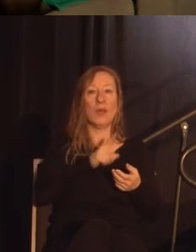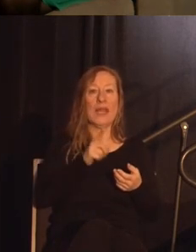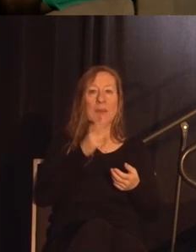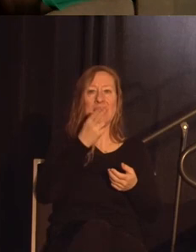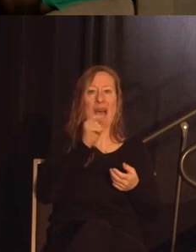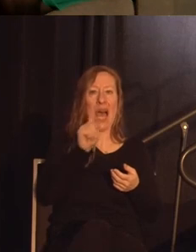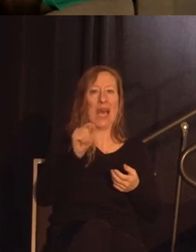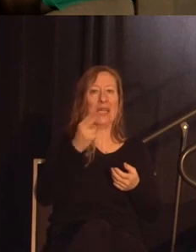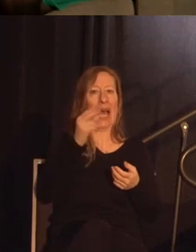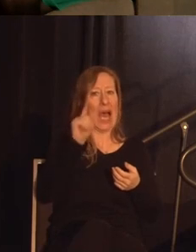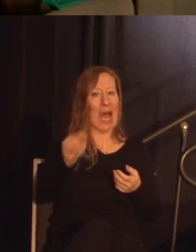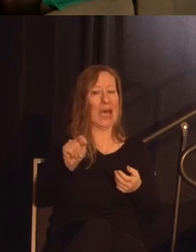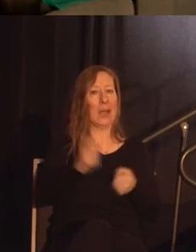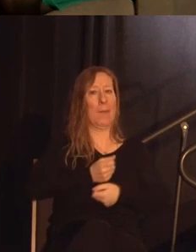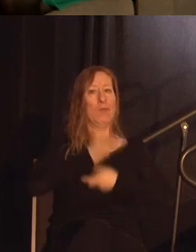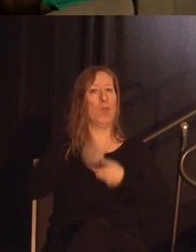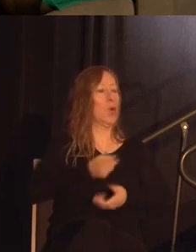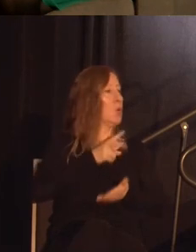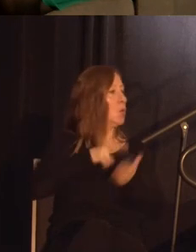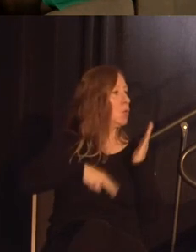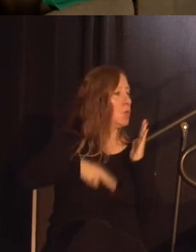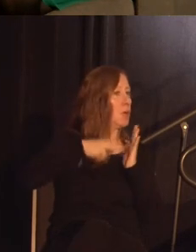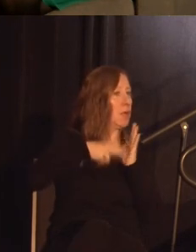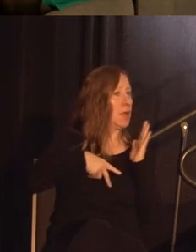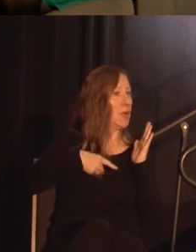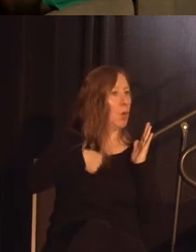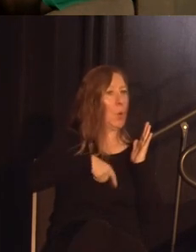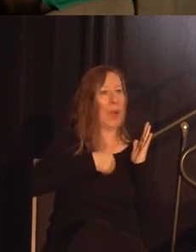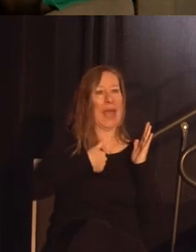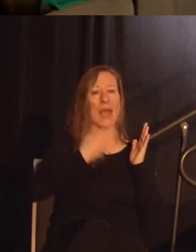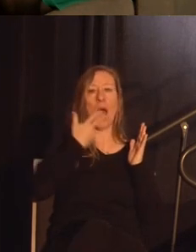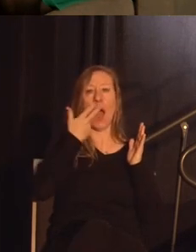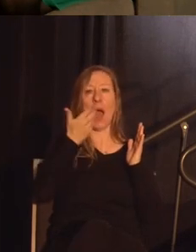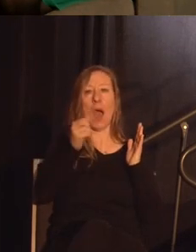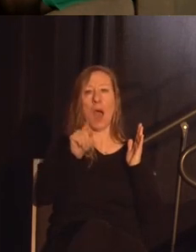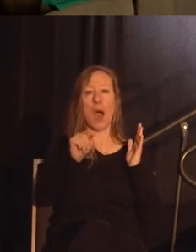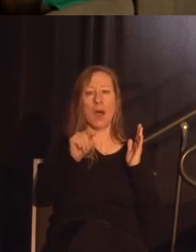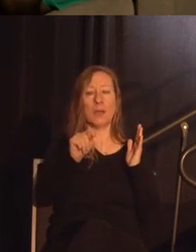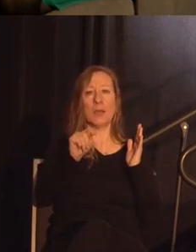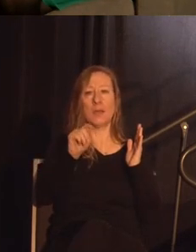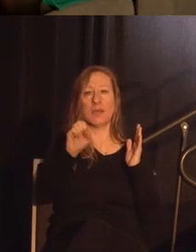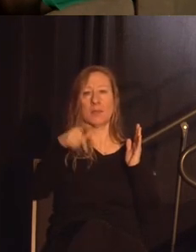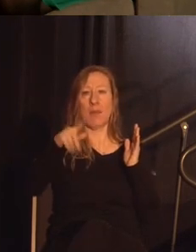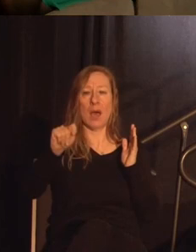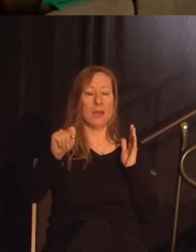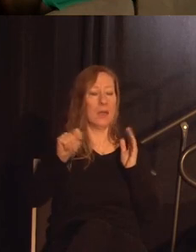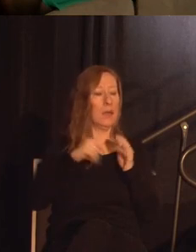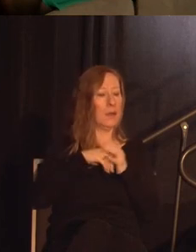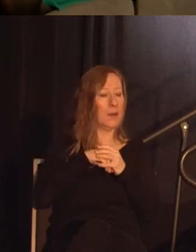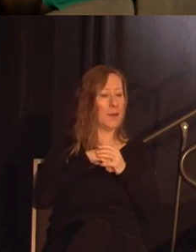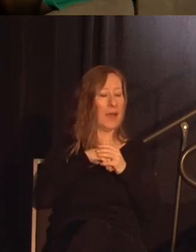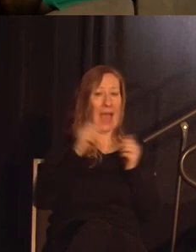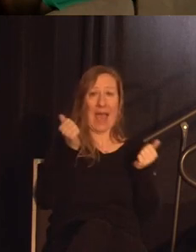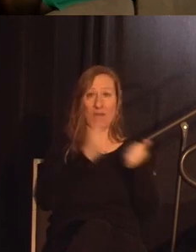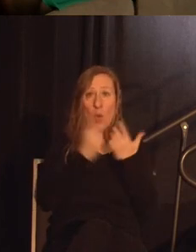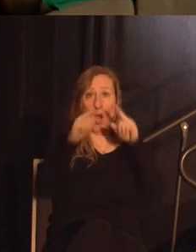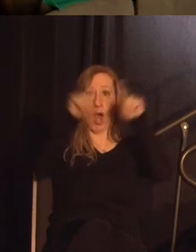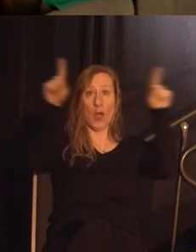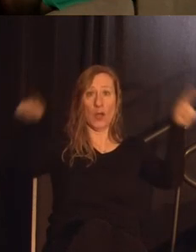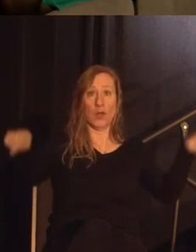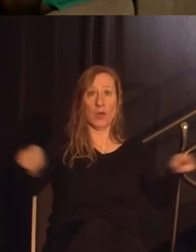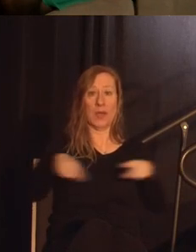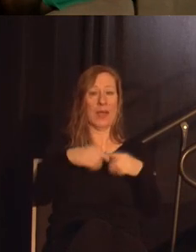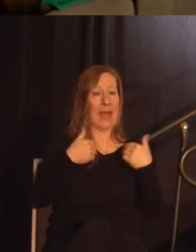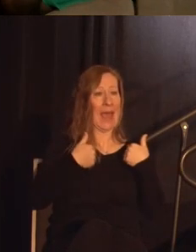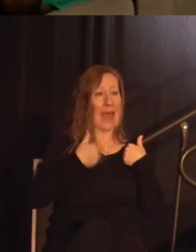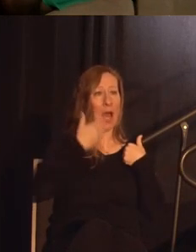reading. And we had on screen, we had hot pot, like, as we were reading poems. And everyone on screen had hot